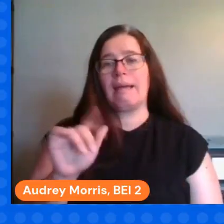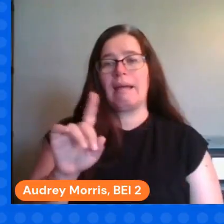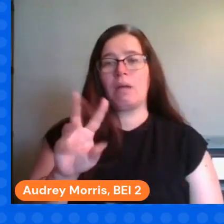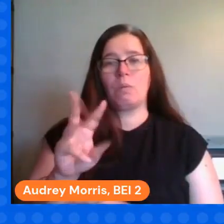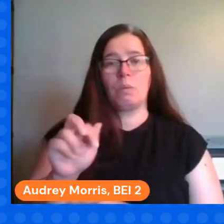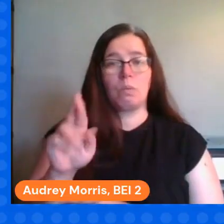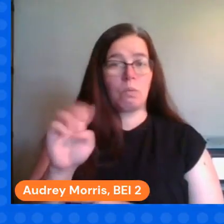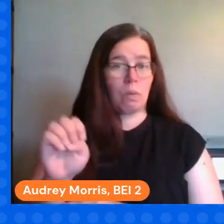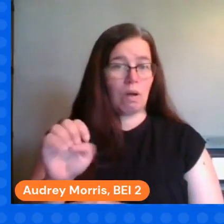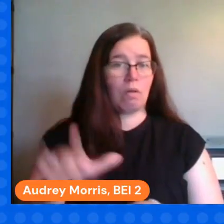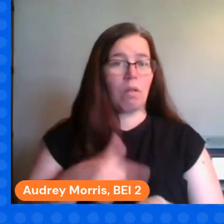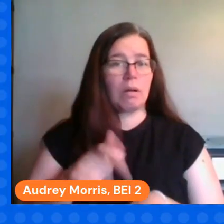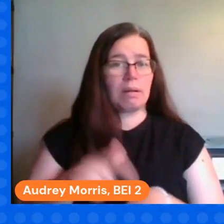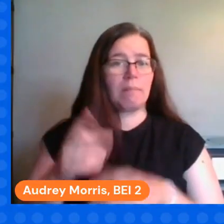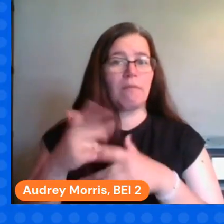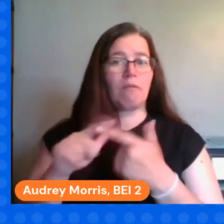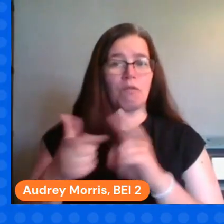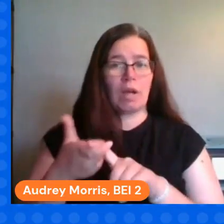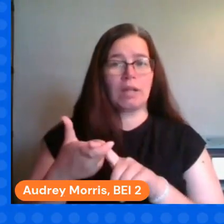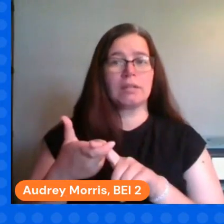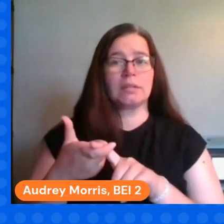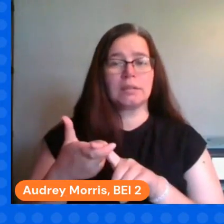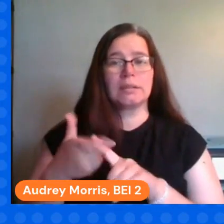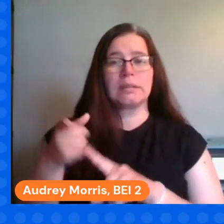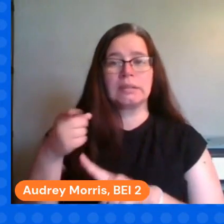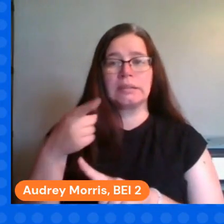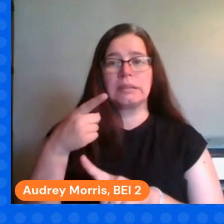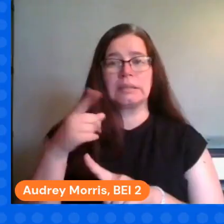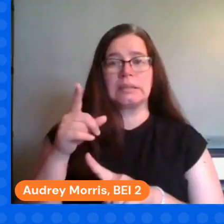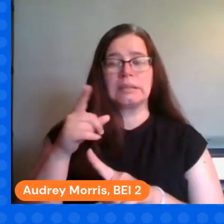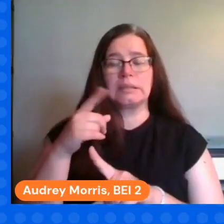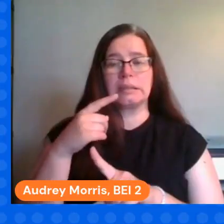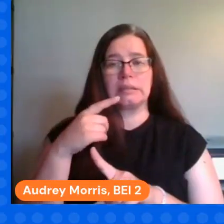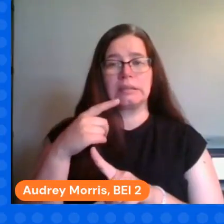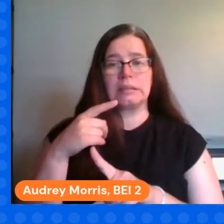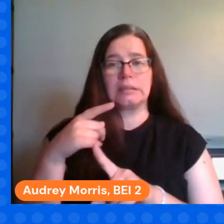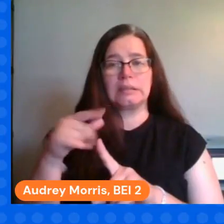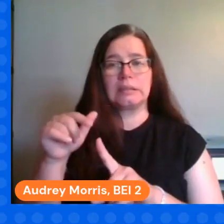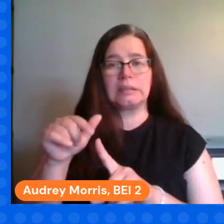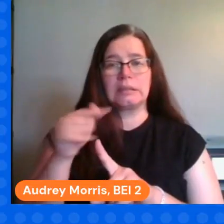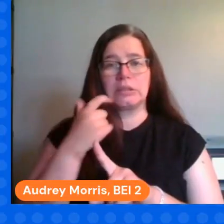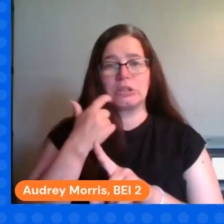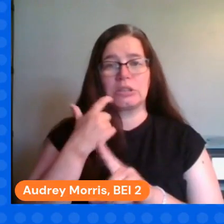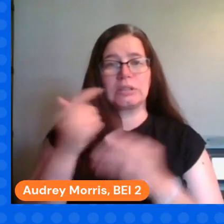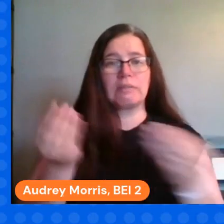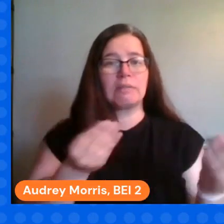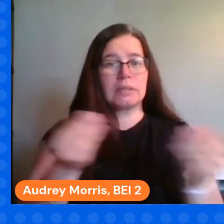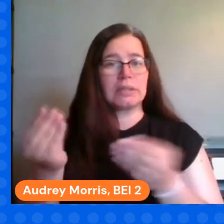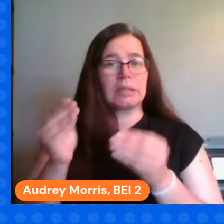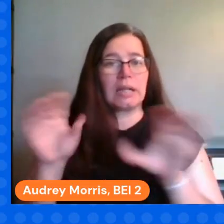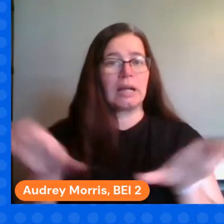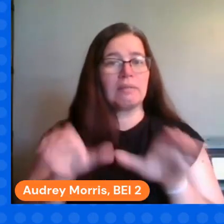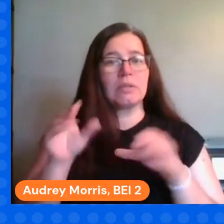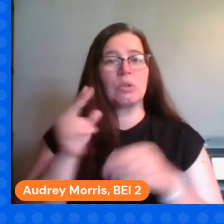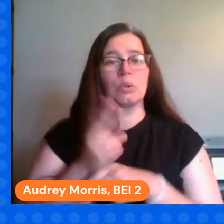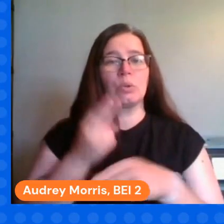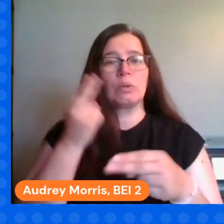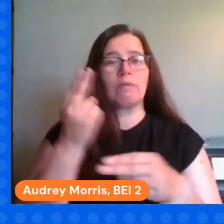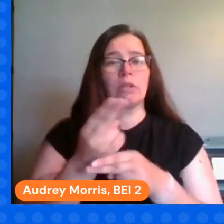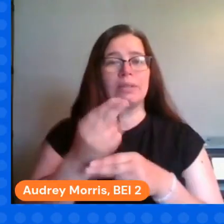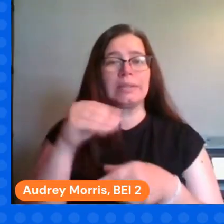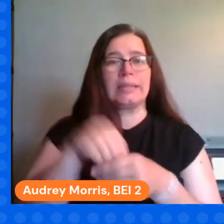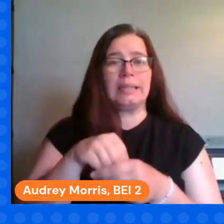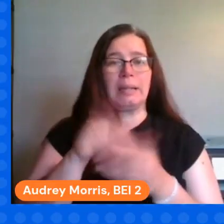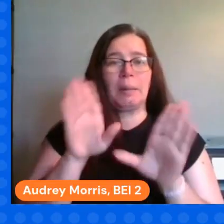the chat. I think he just facilitated an activity that is a universe in a box, and I think it's just one of these